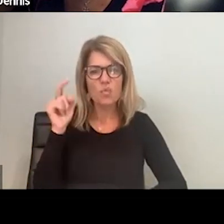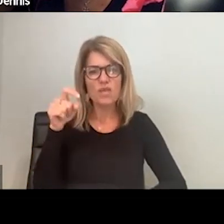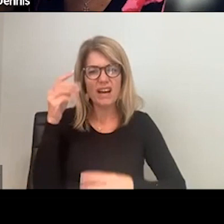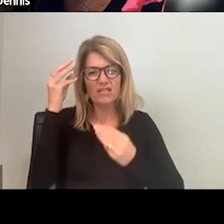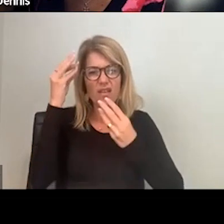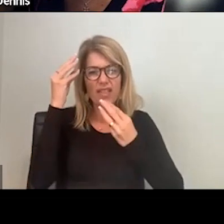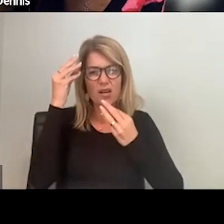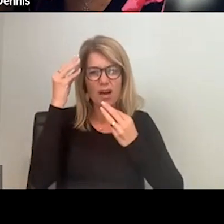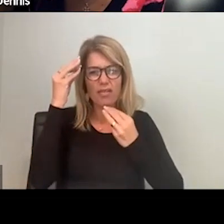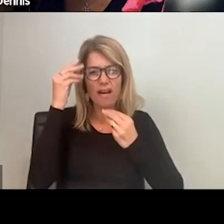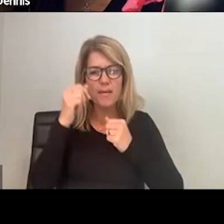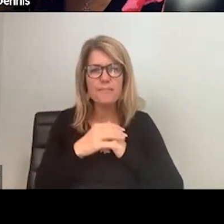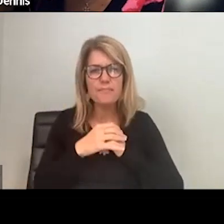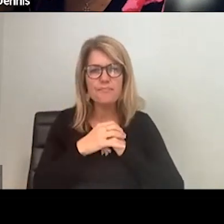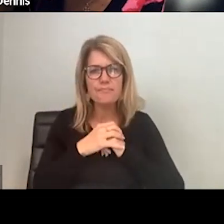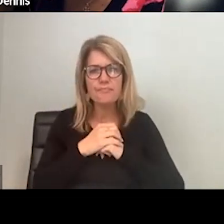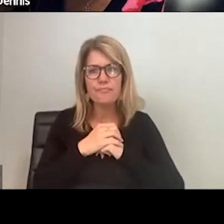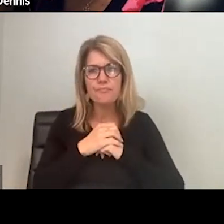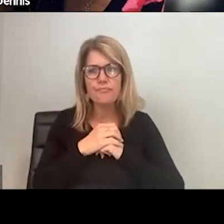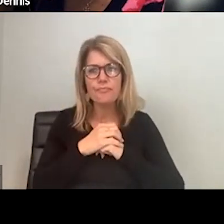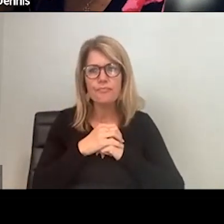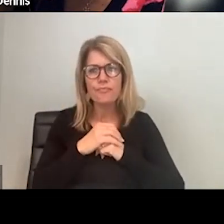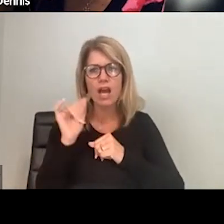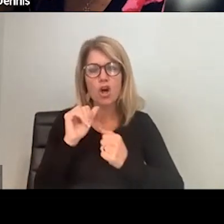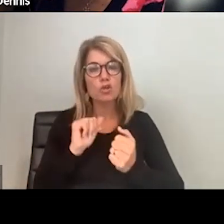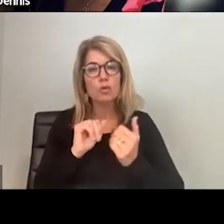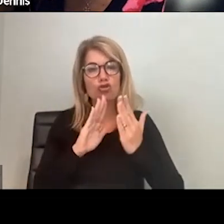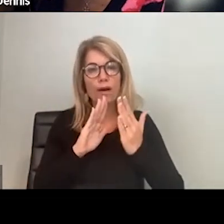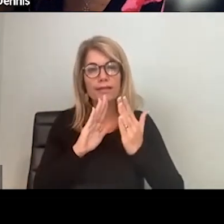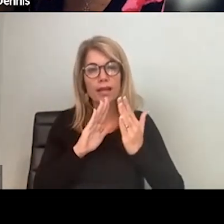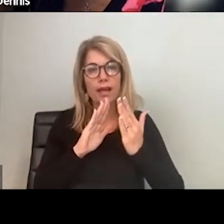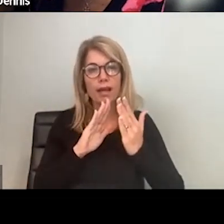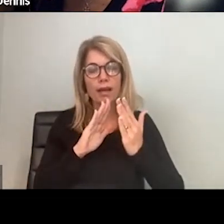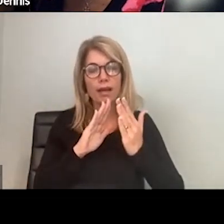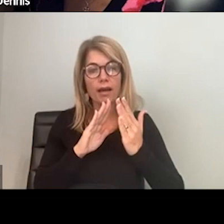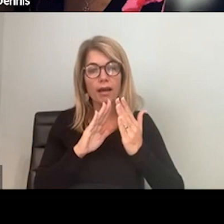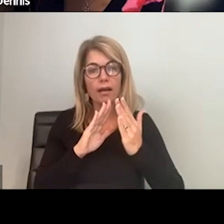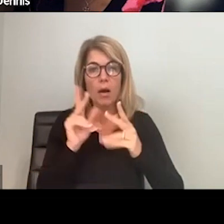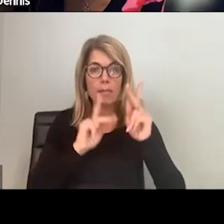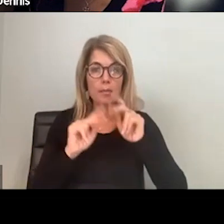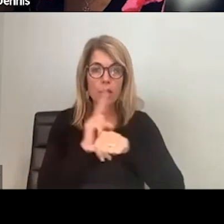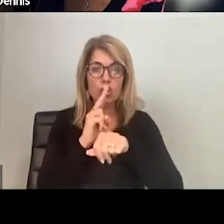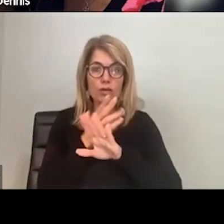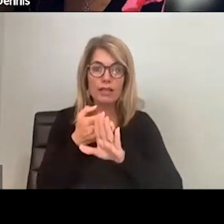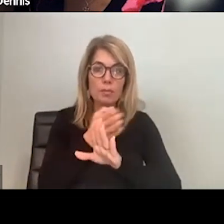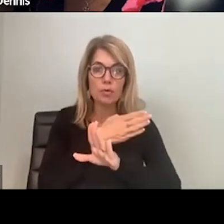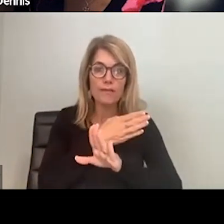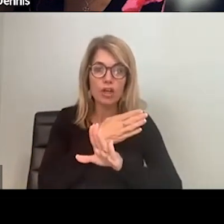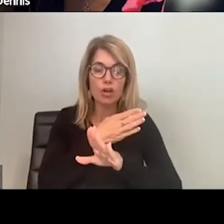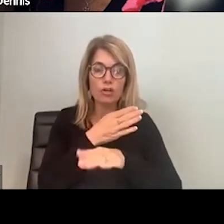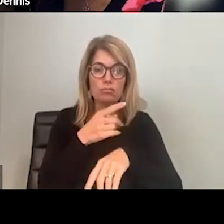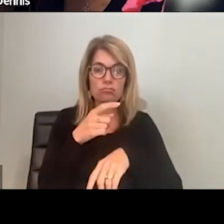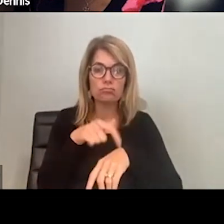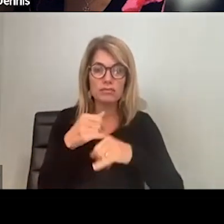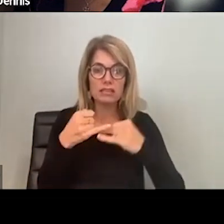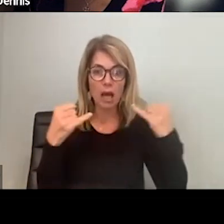is still rolling out, and we're addressing those who were using the previous hotline and thinking about now engaging new users and